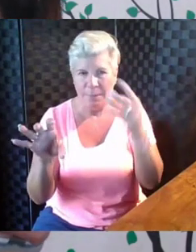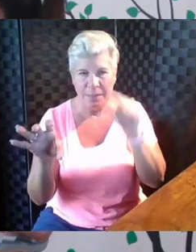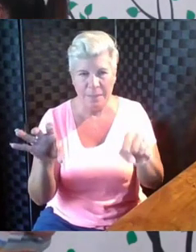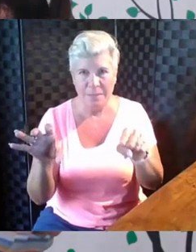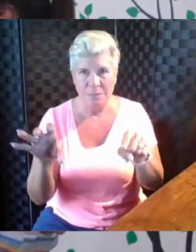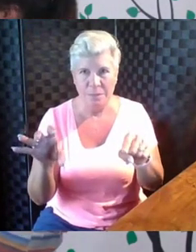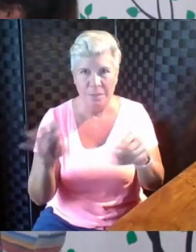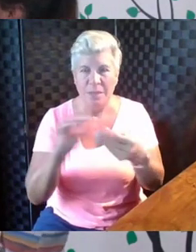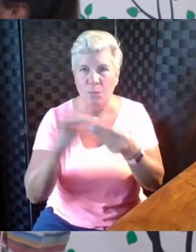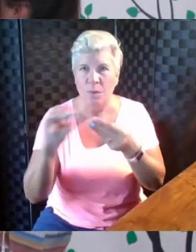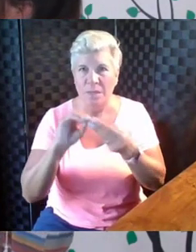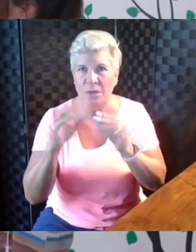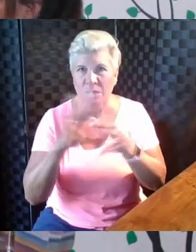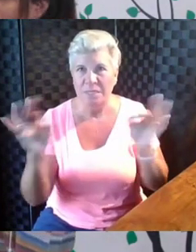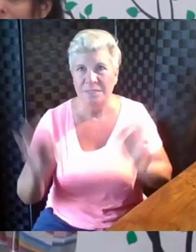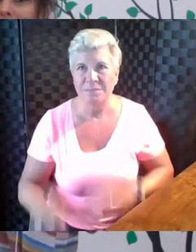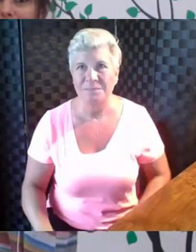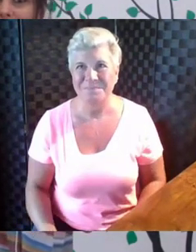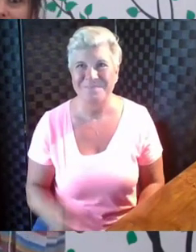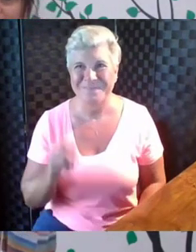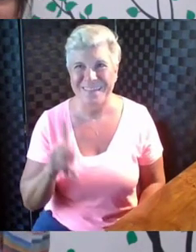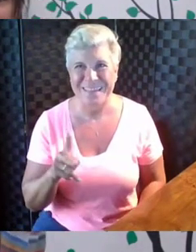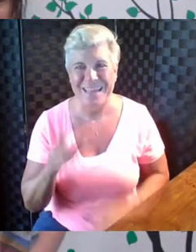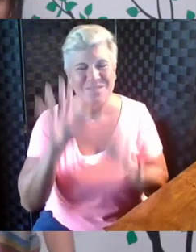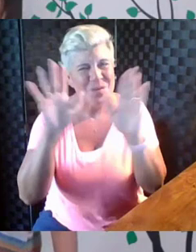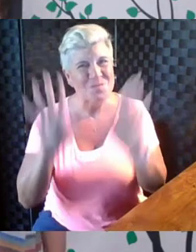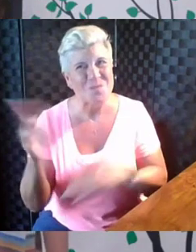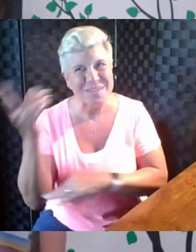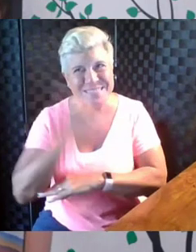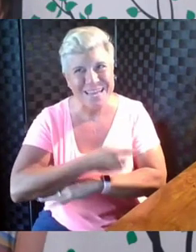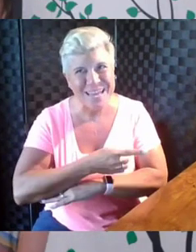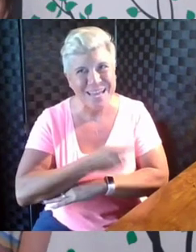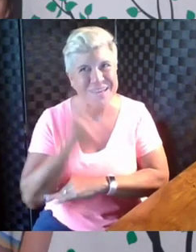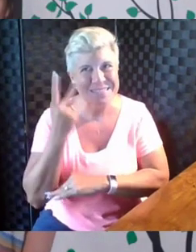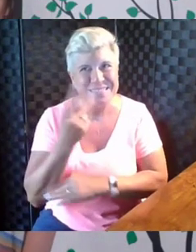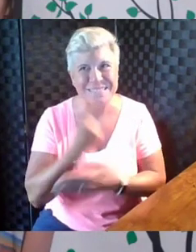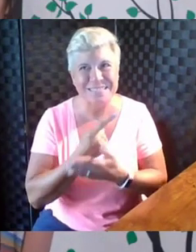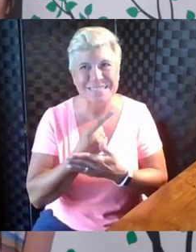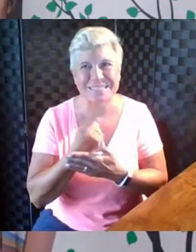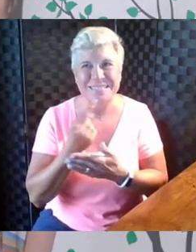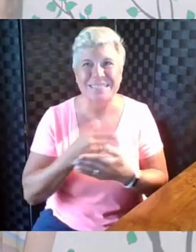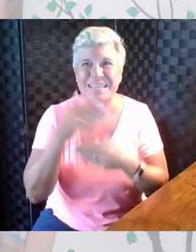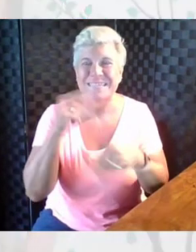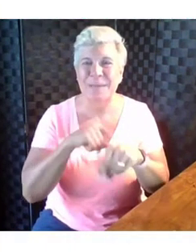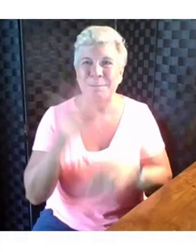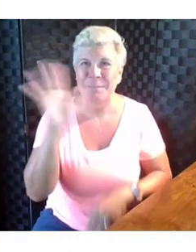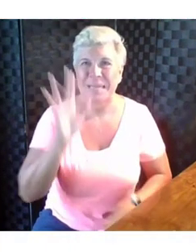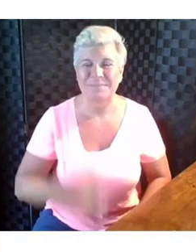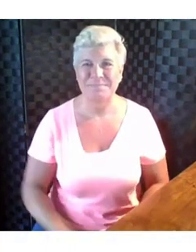and then write an equation. All right, you guys have a fantastic day and I will see you next time.